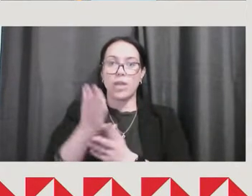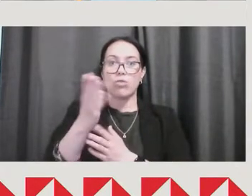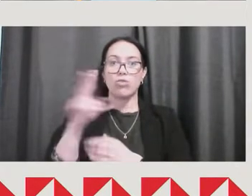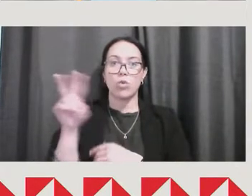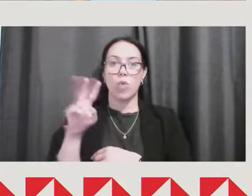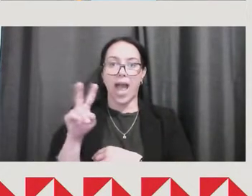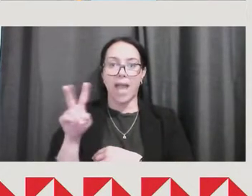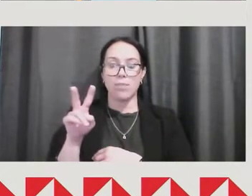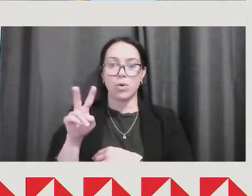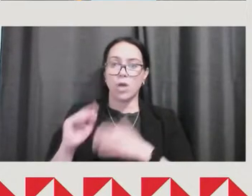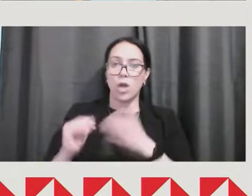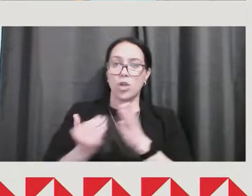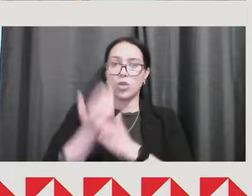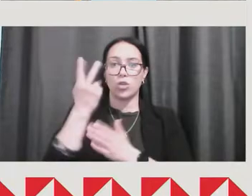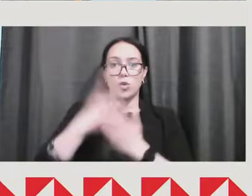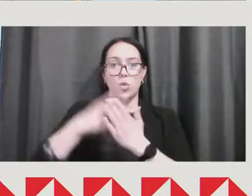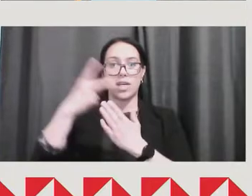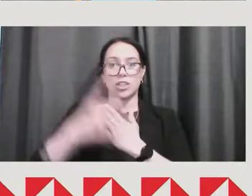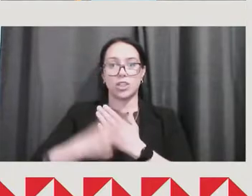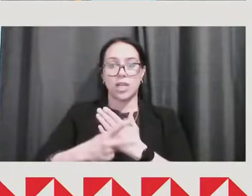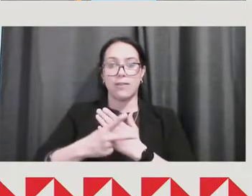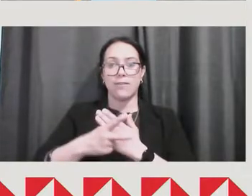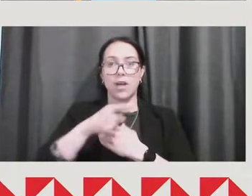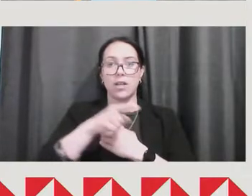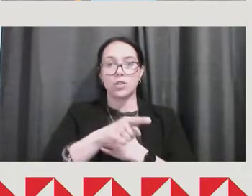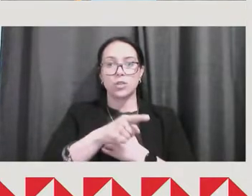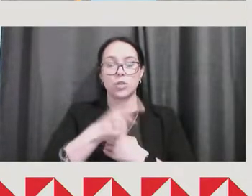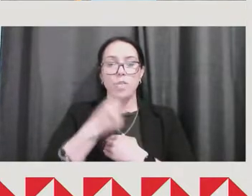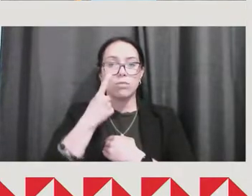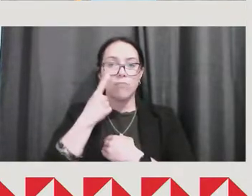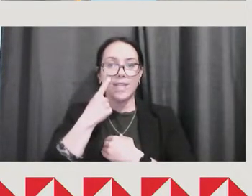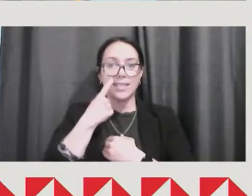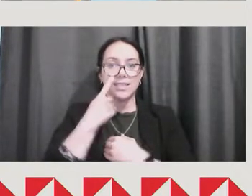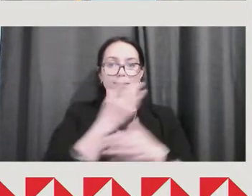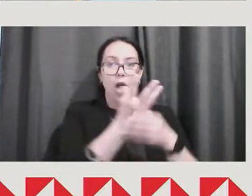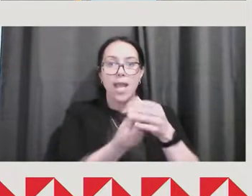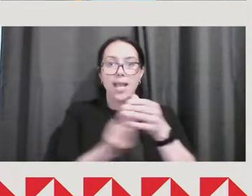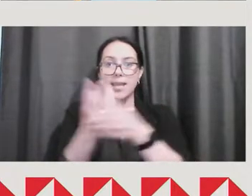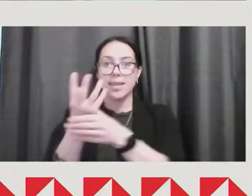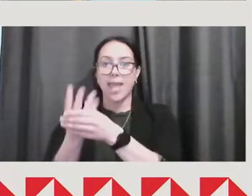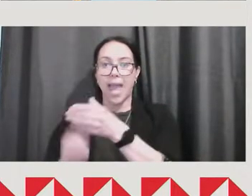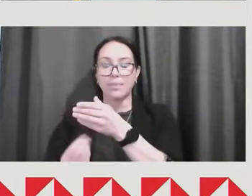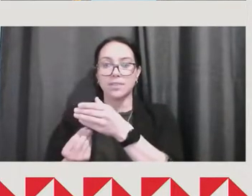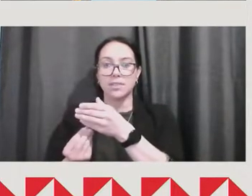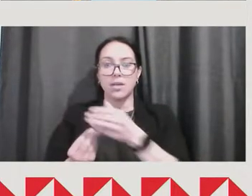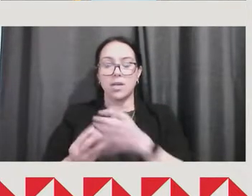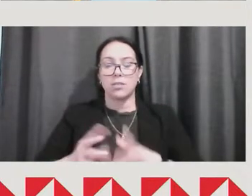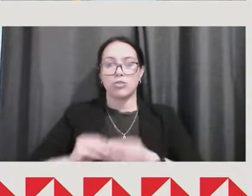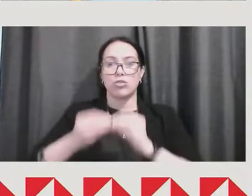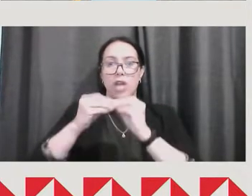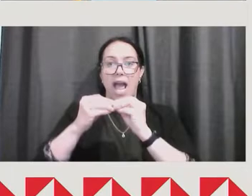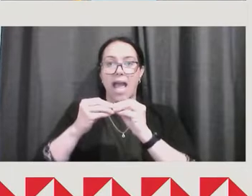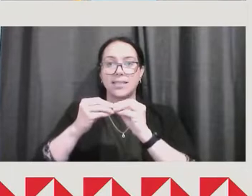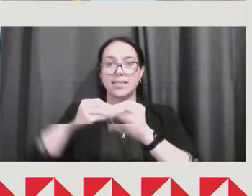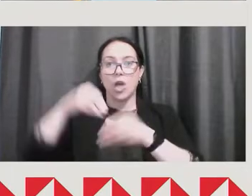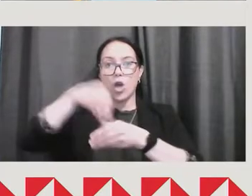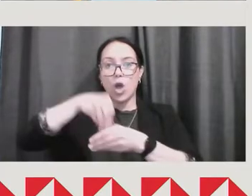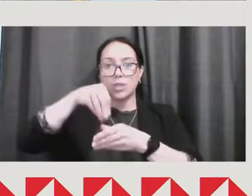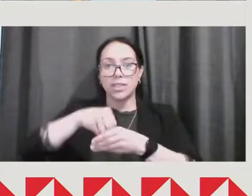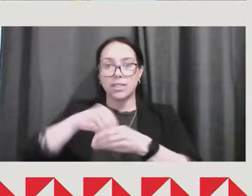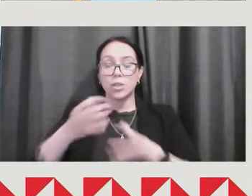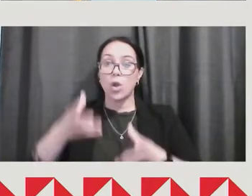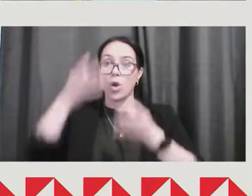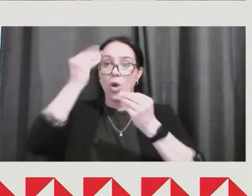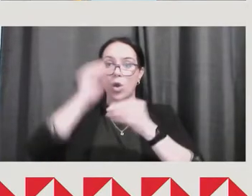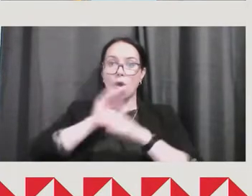supporting artists to identify gaps in their digital knowledge receive training to create content learn about nfts and